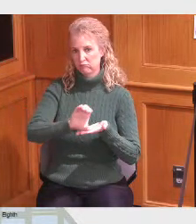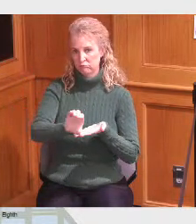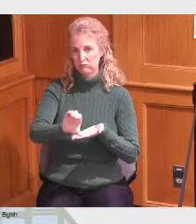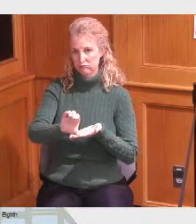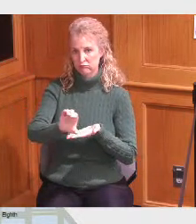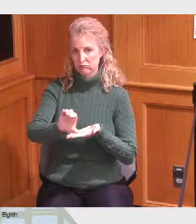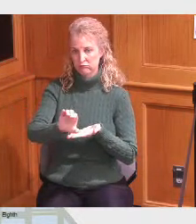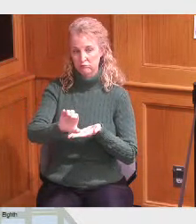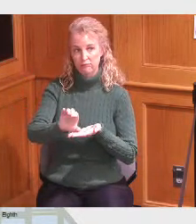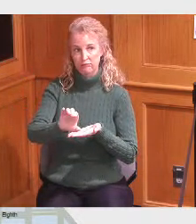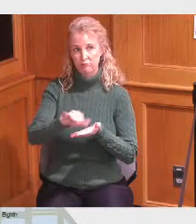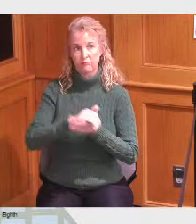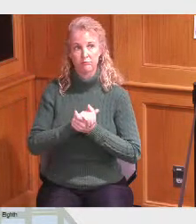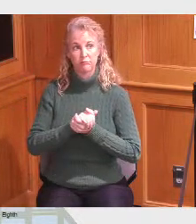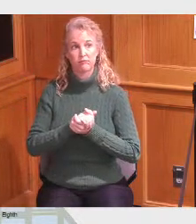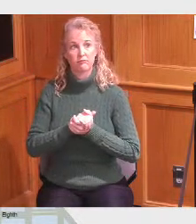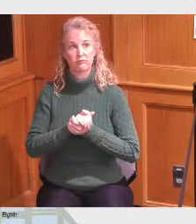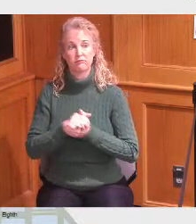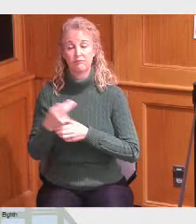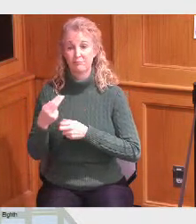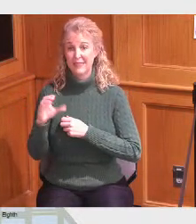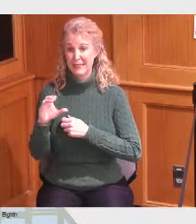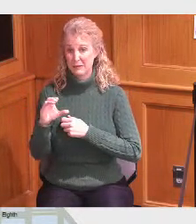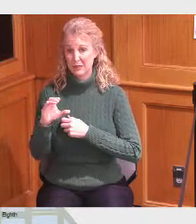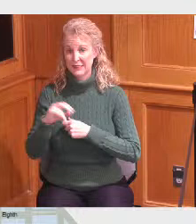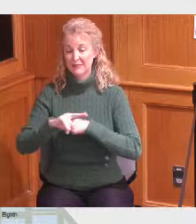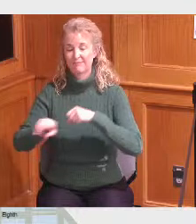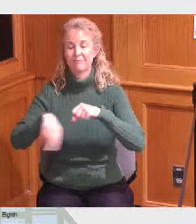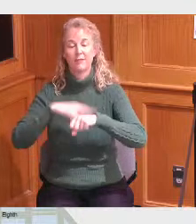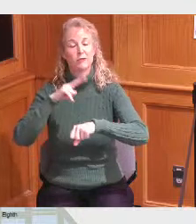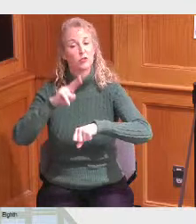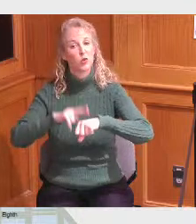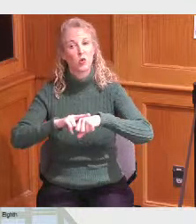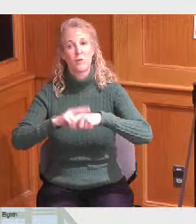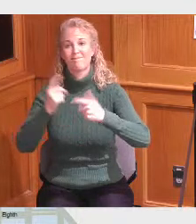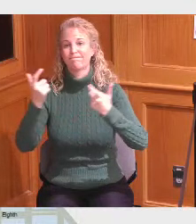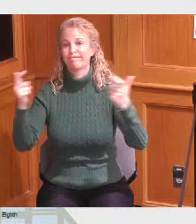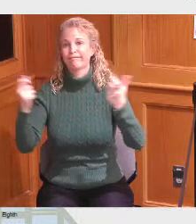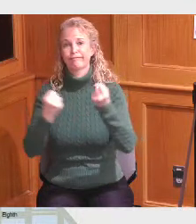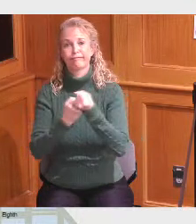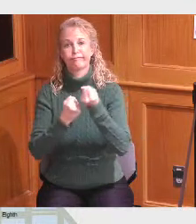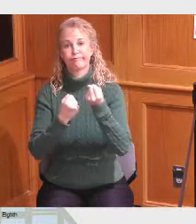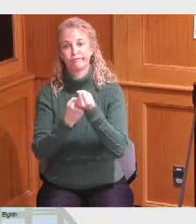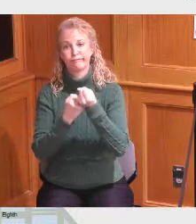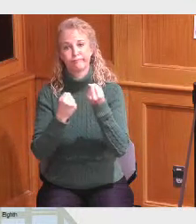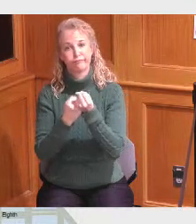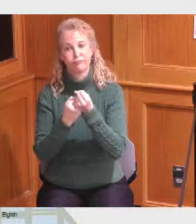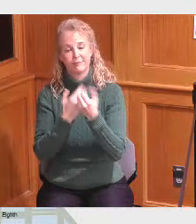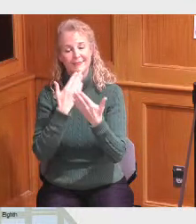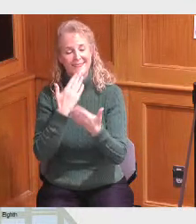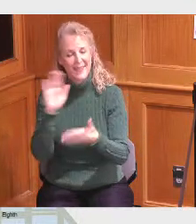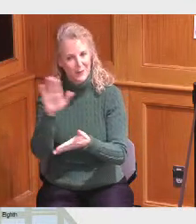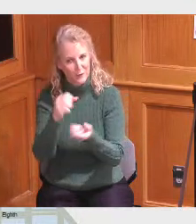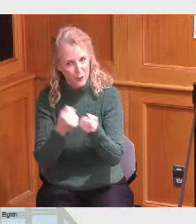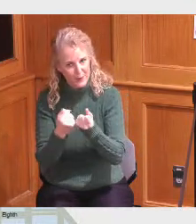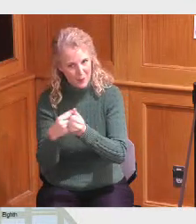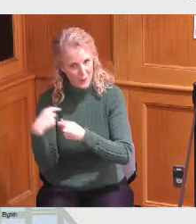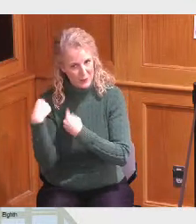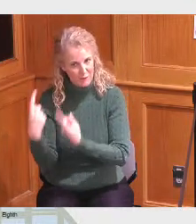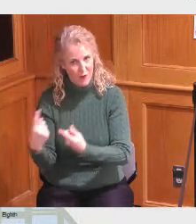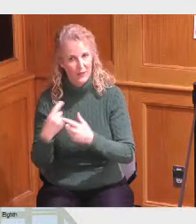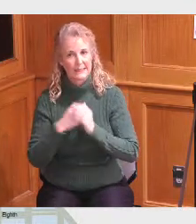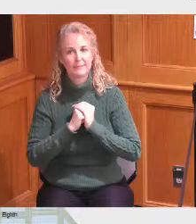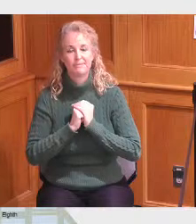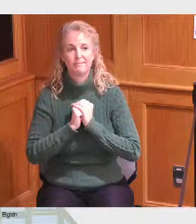And you know, I would say that Hamilton County has been a huge partner in this in the beginning, and we very much appreciate the support that you've given in a lot of different